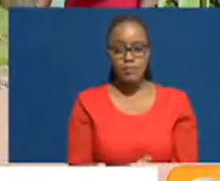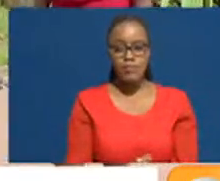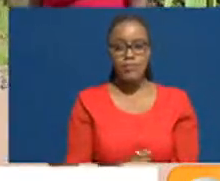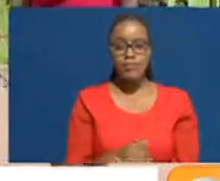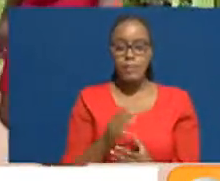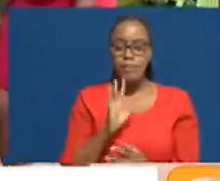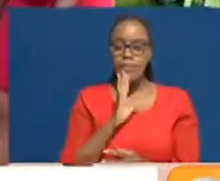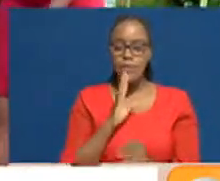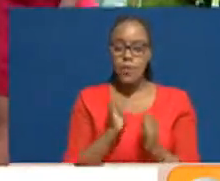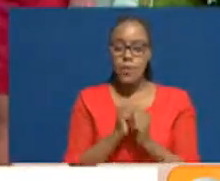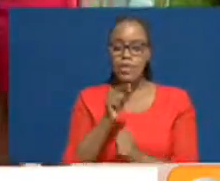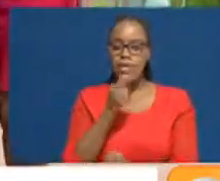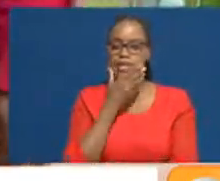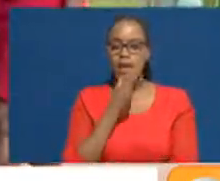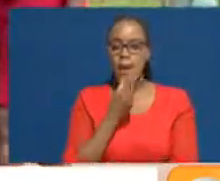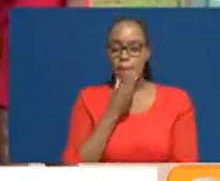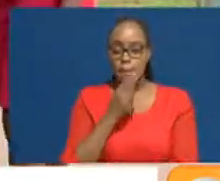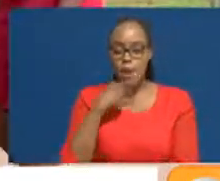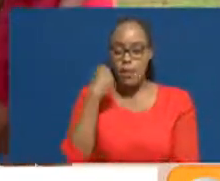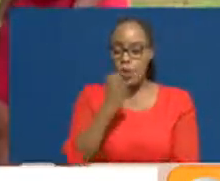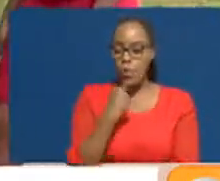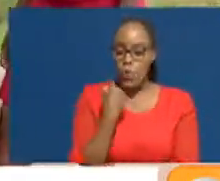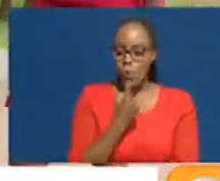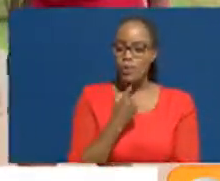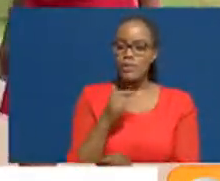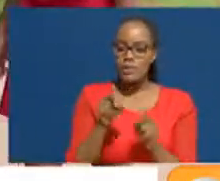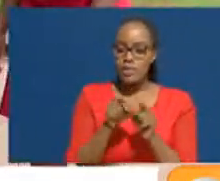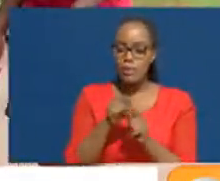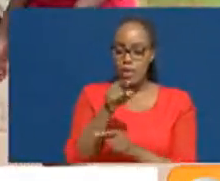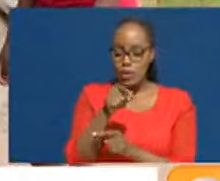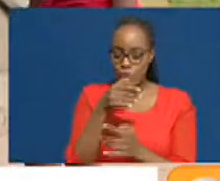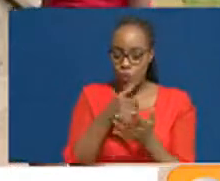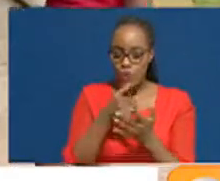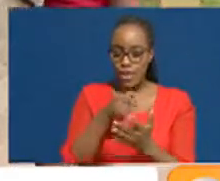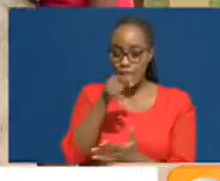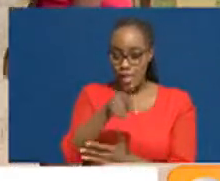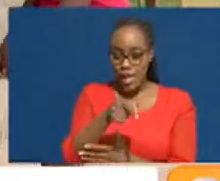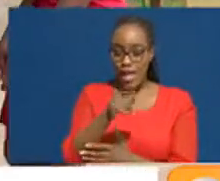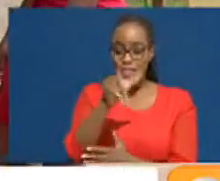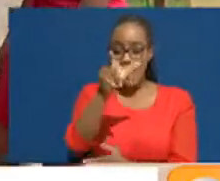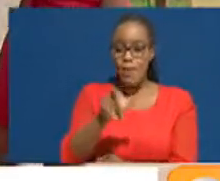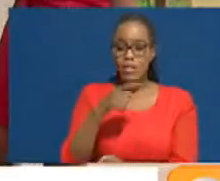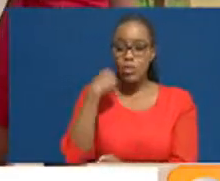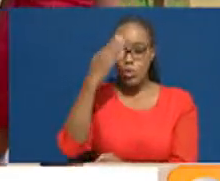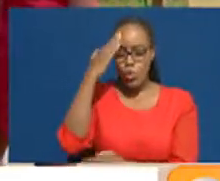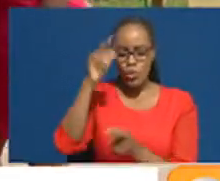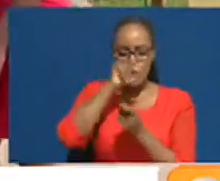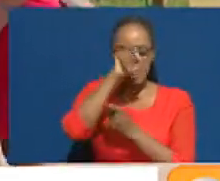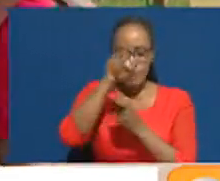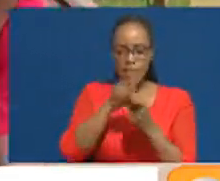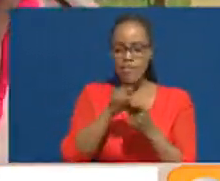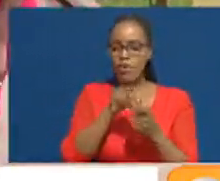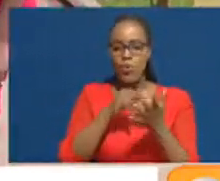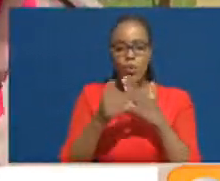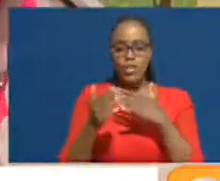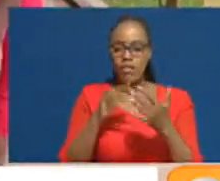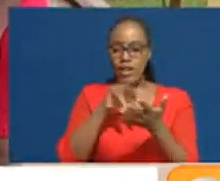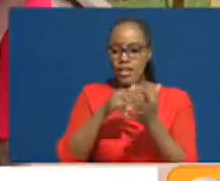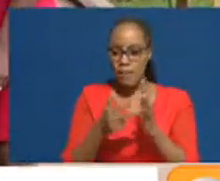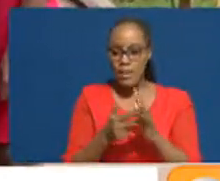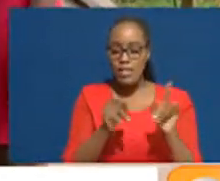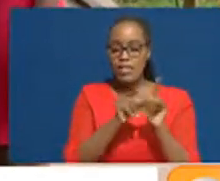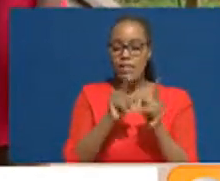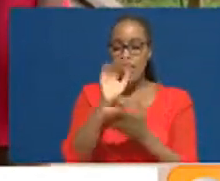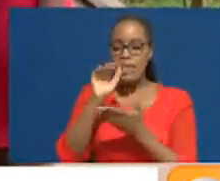I speak to a man who is not only part of that statistic, but one who knows exactly what it means to be at